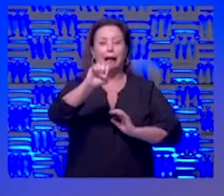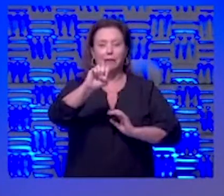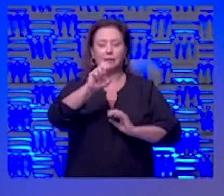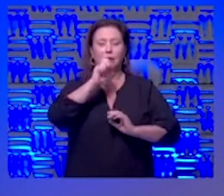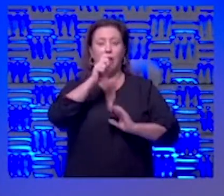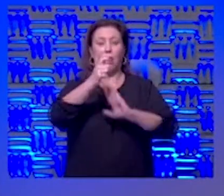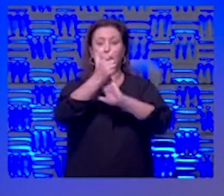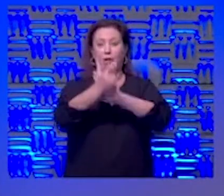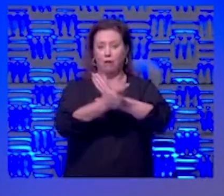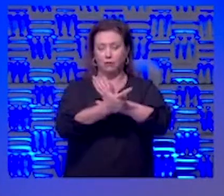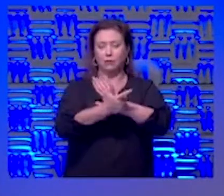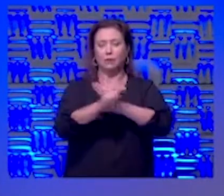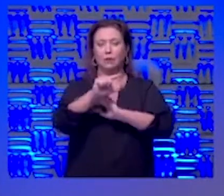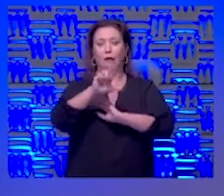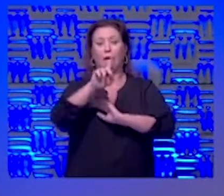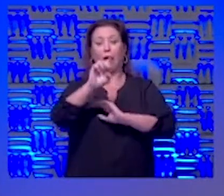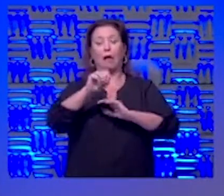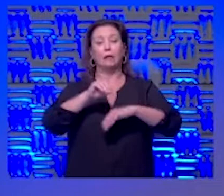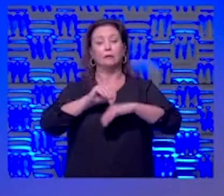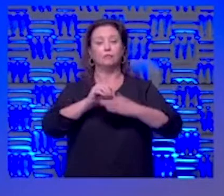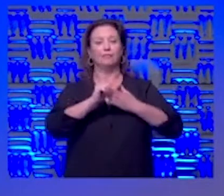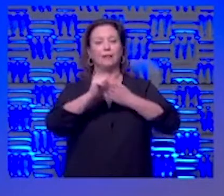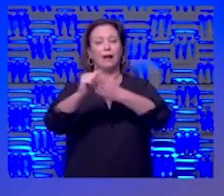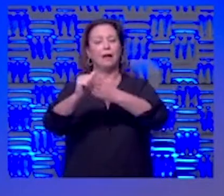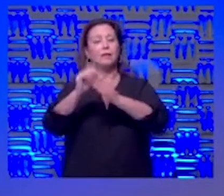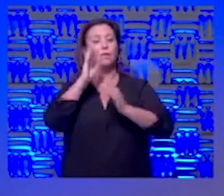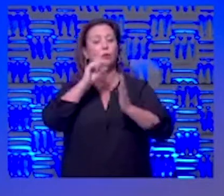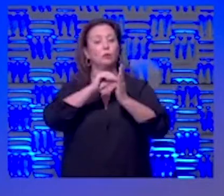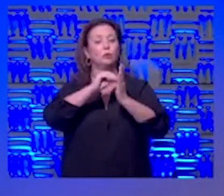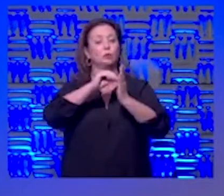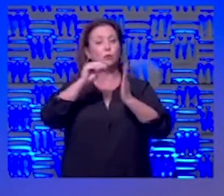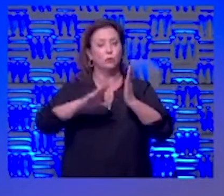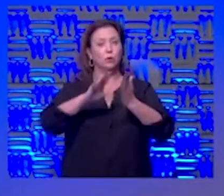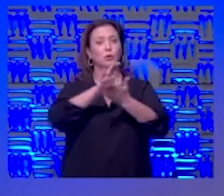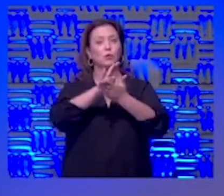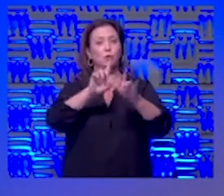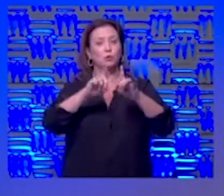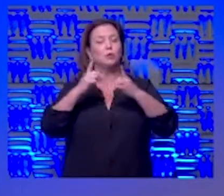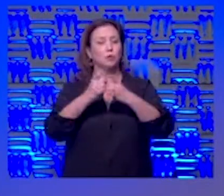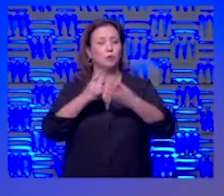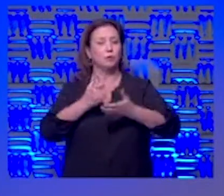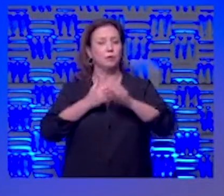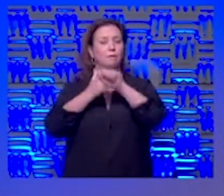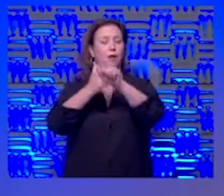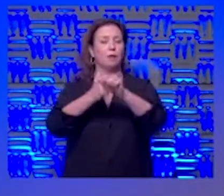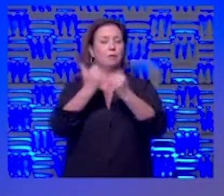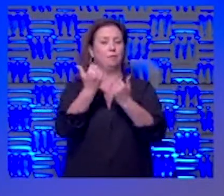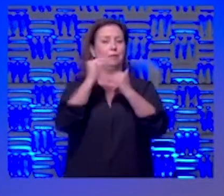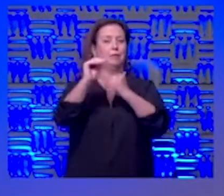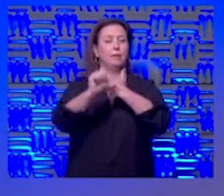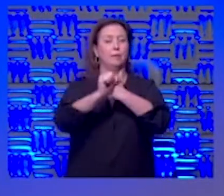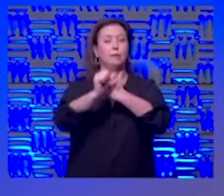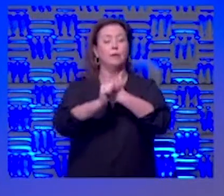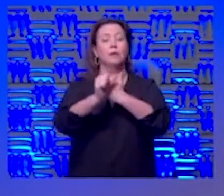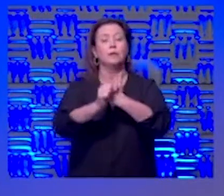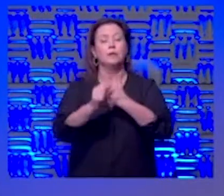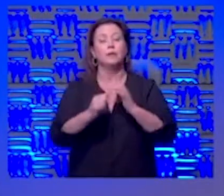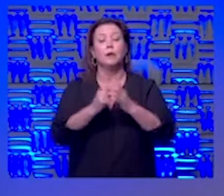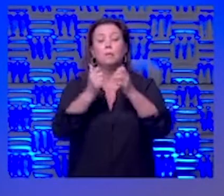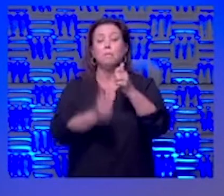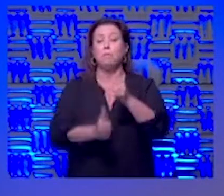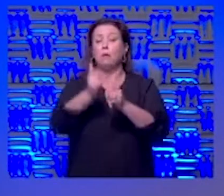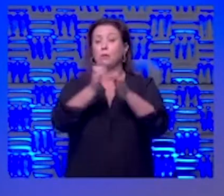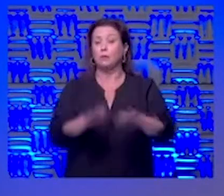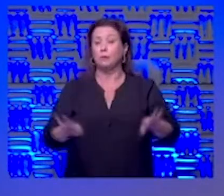do, but guidance for school districts and schools to follow to help mitigate that risk. Most importantly is going to be